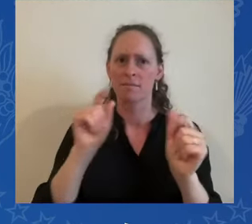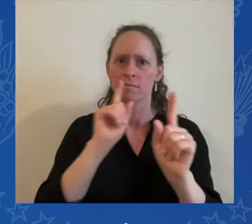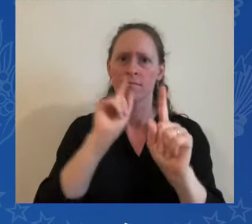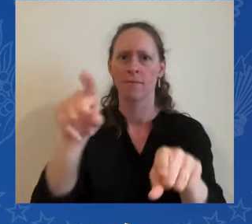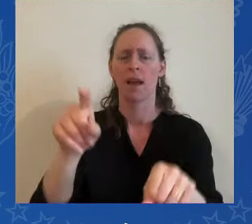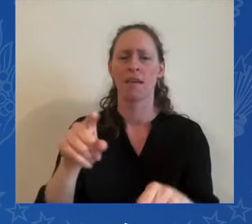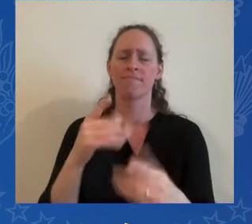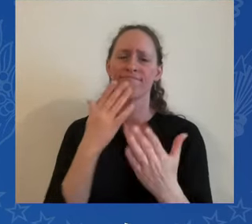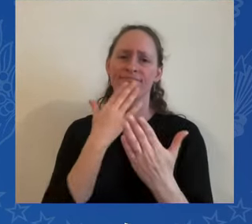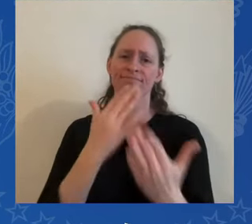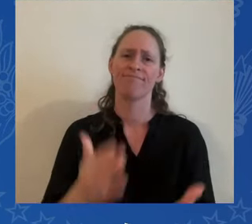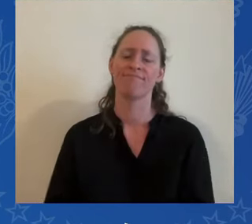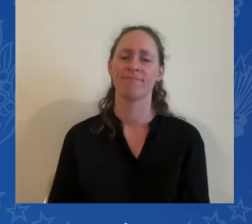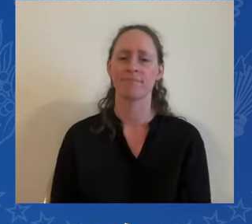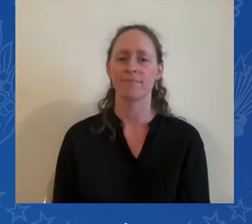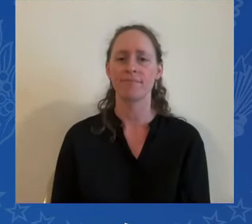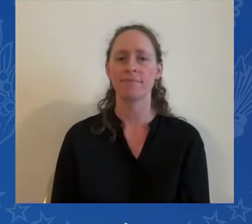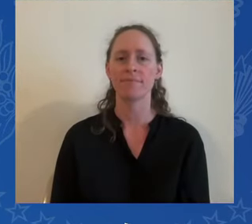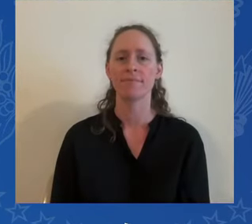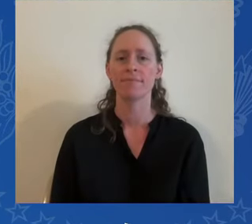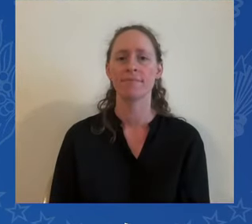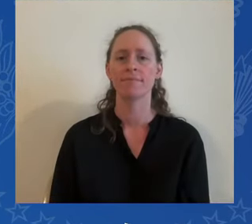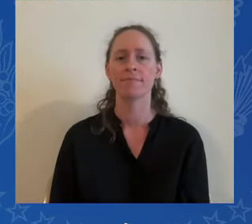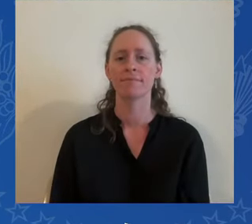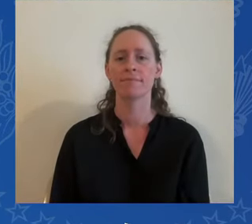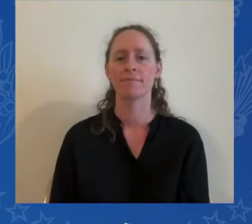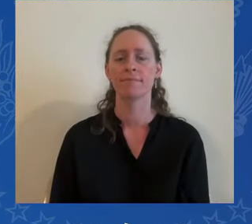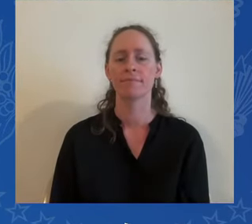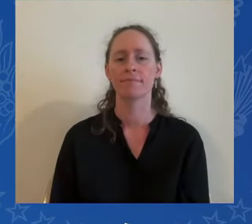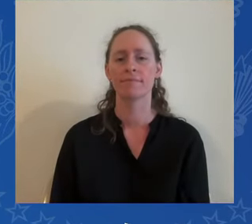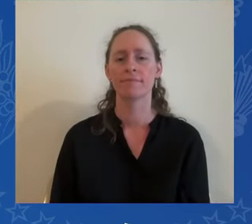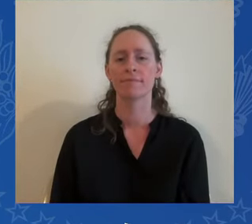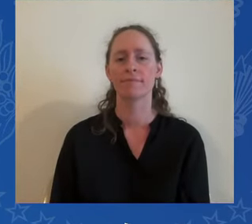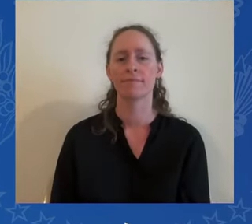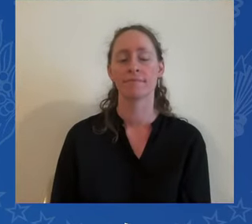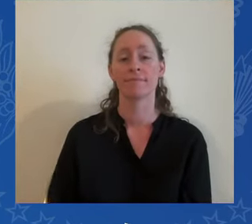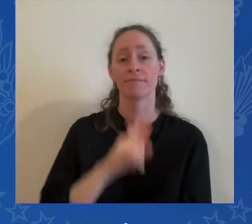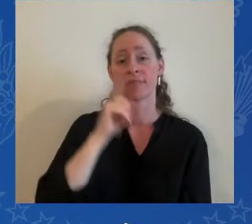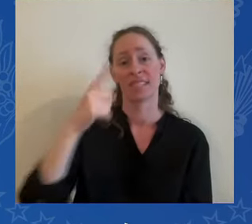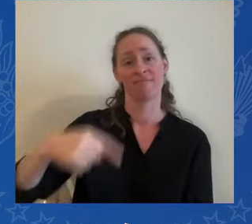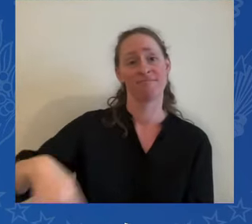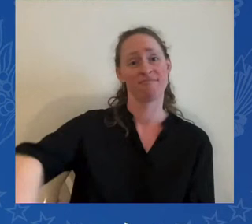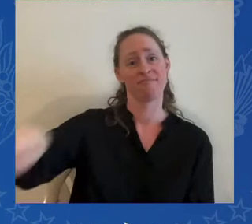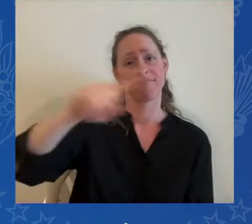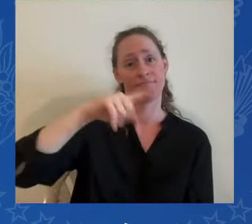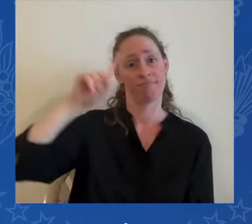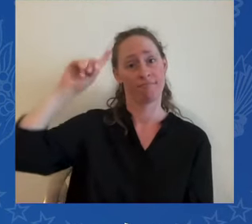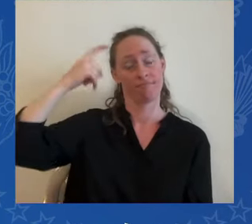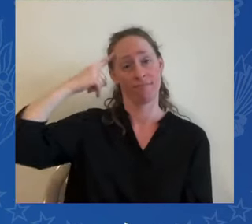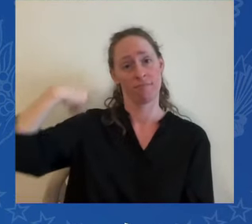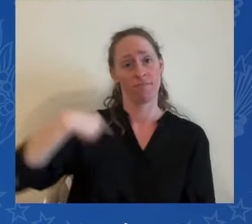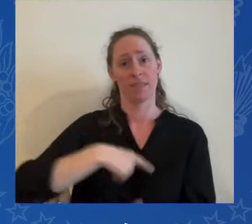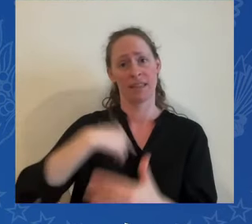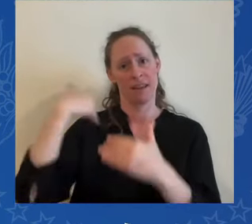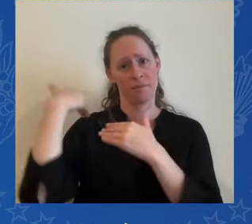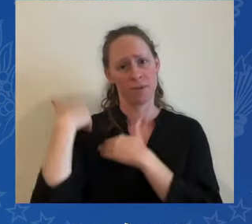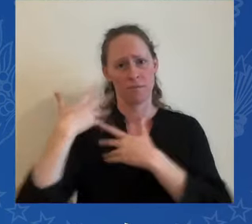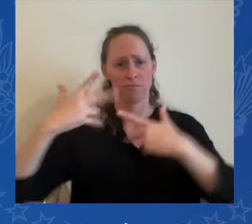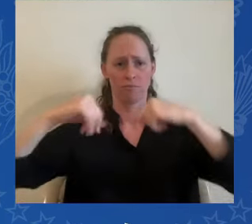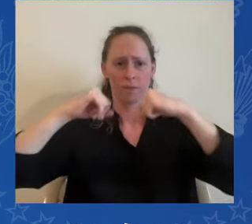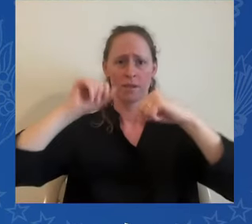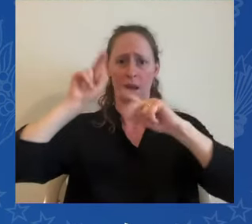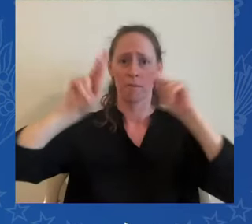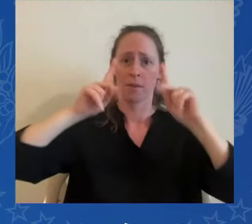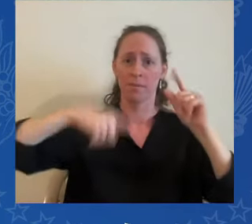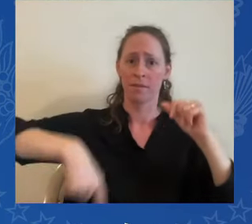government than to ensure the safety of the American people and those who serve and protect us all. We're incredibly proud of